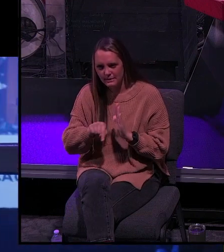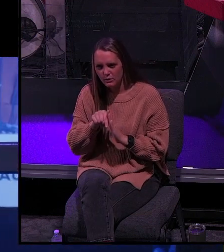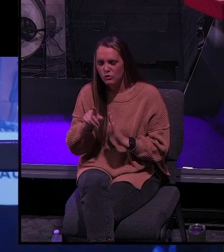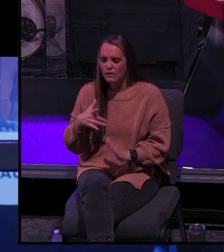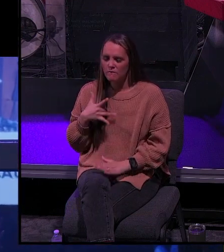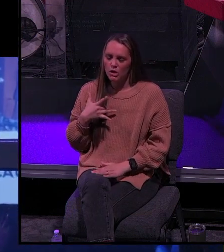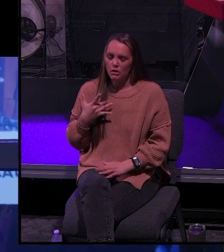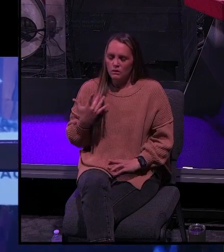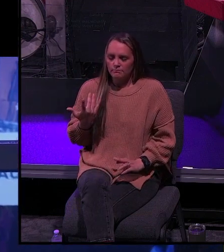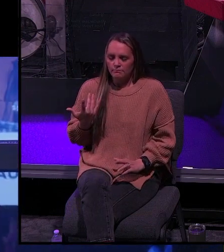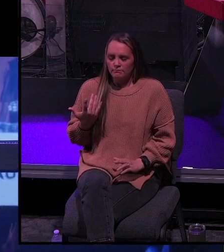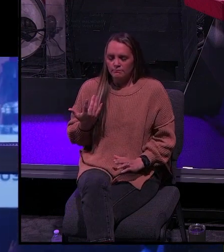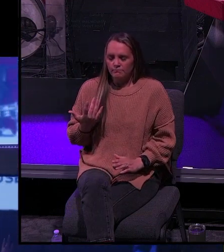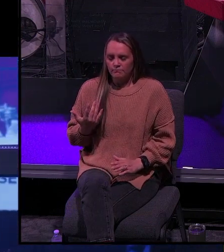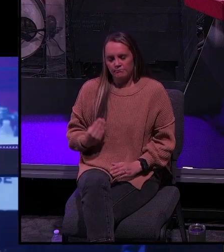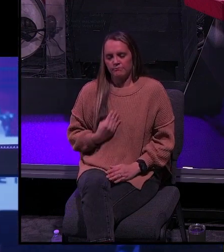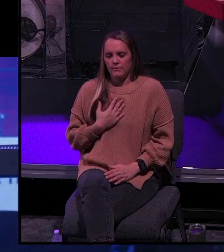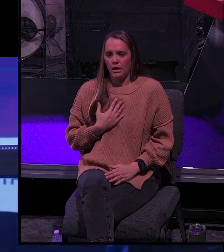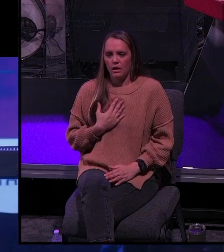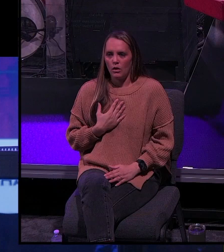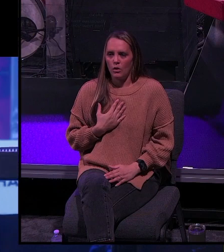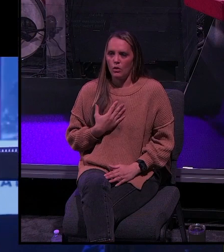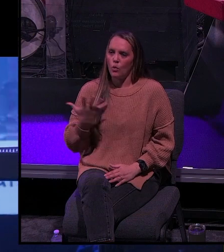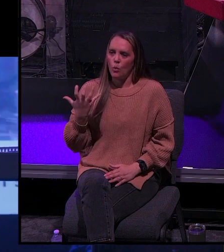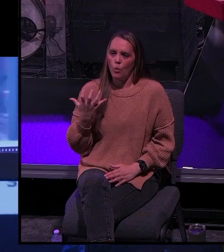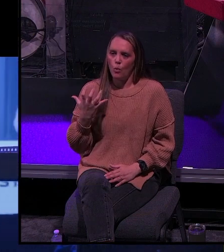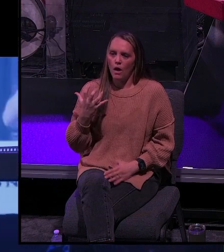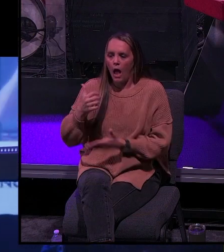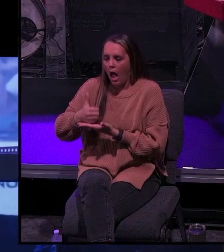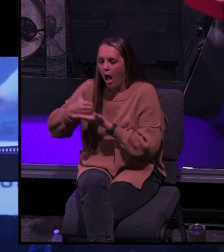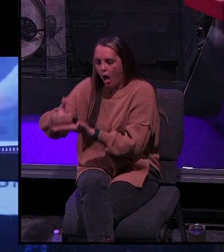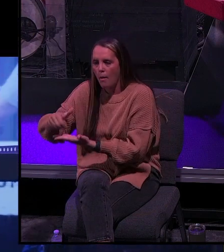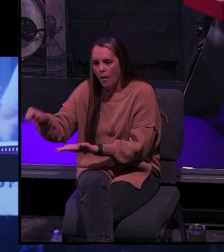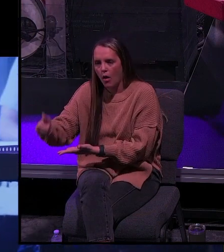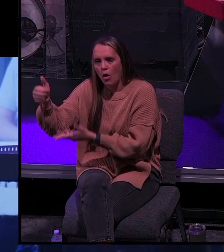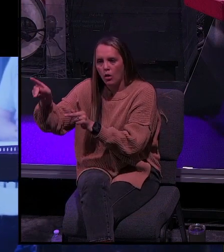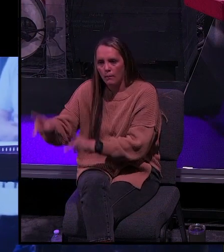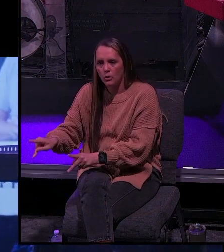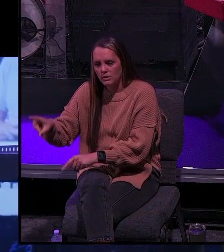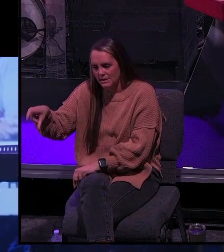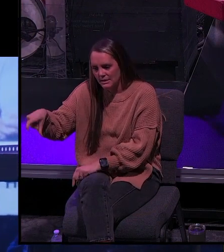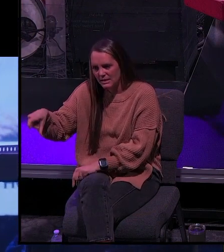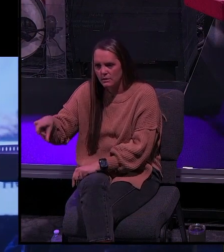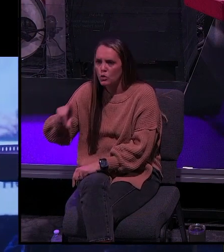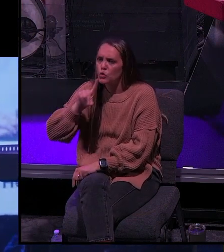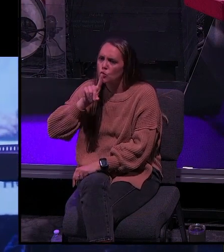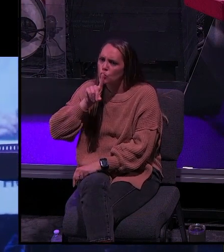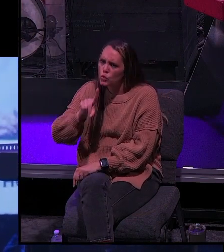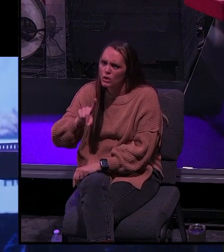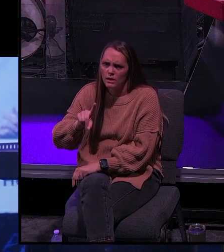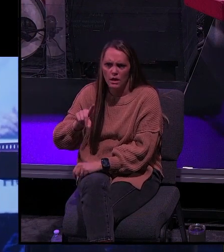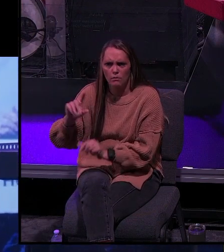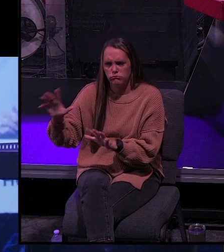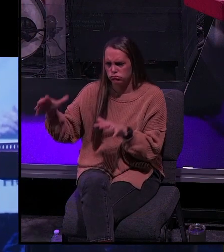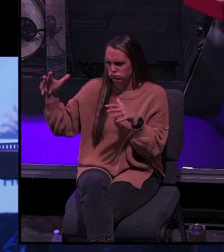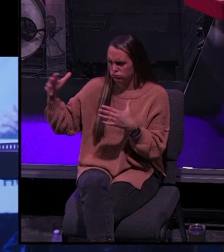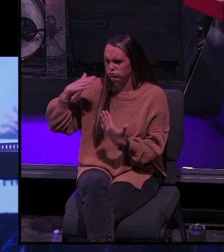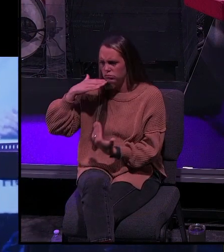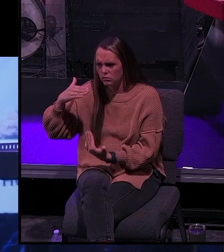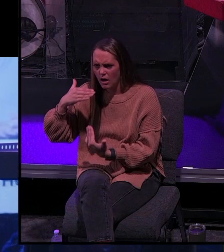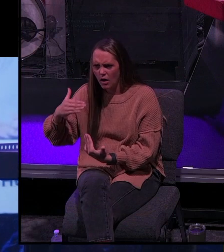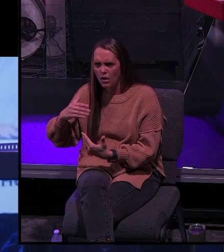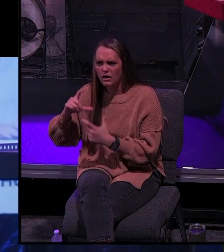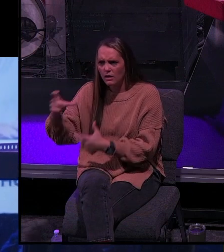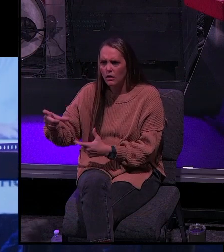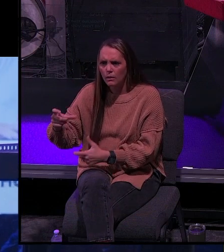just be radically generous, just to meet someone else's need in an extremely generous way, an extremely generous gift. Why